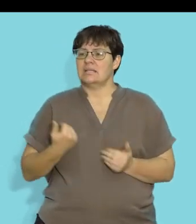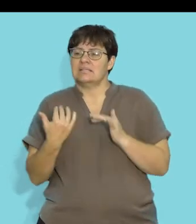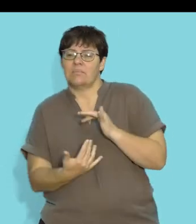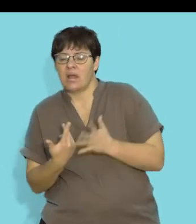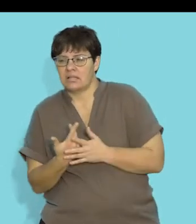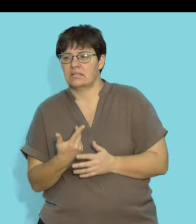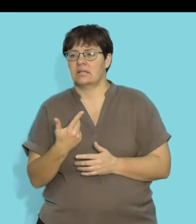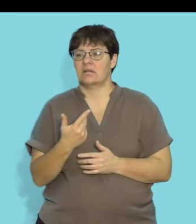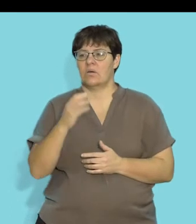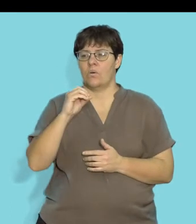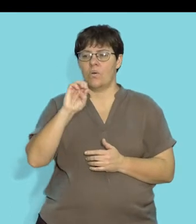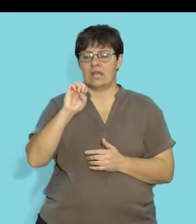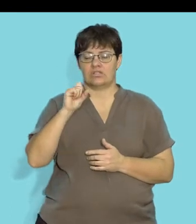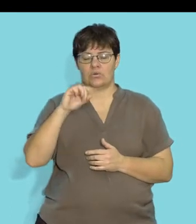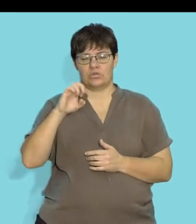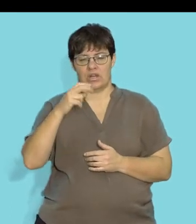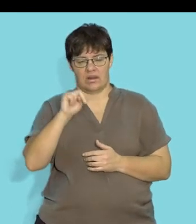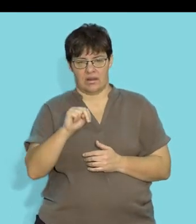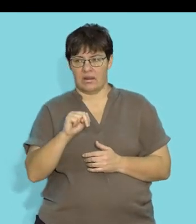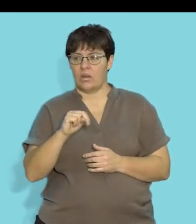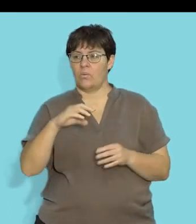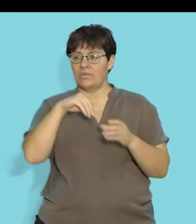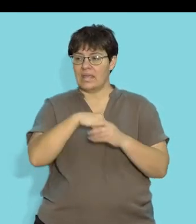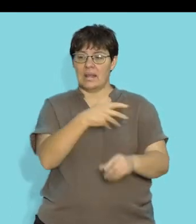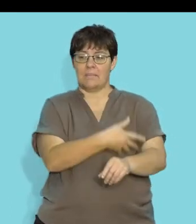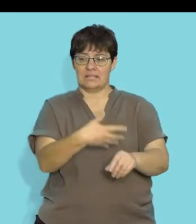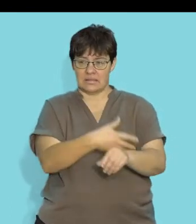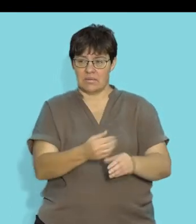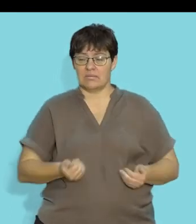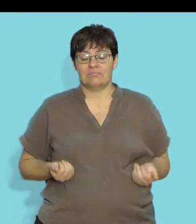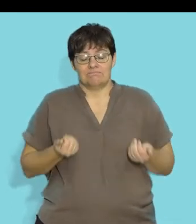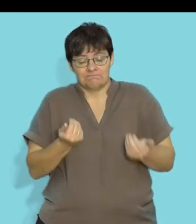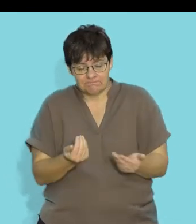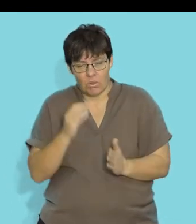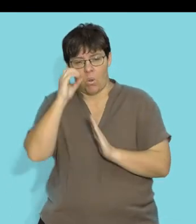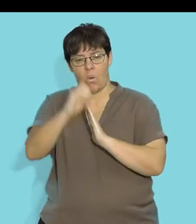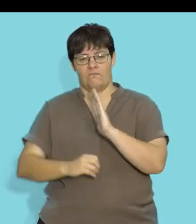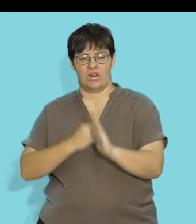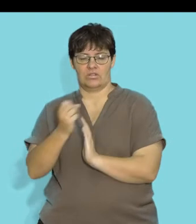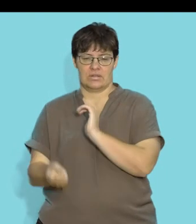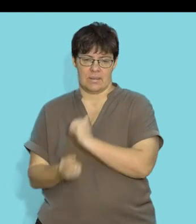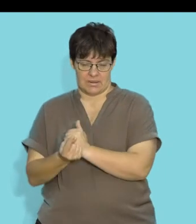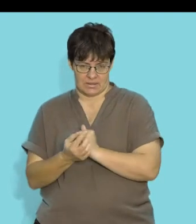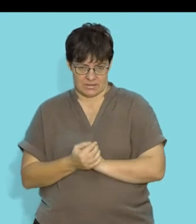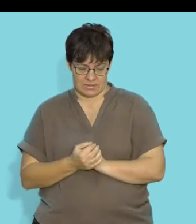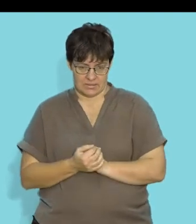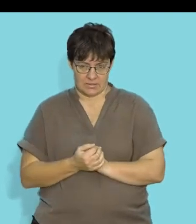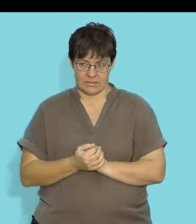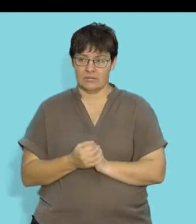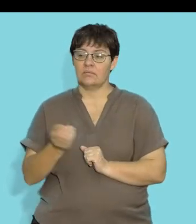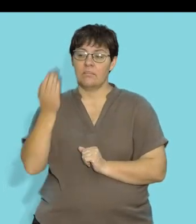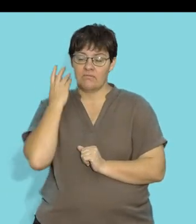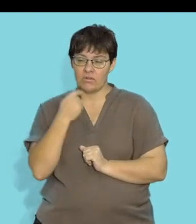of estrogen in the bloodstream that causes ovulation. Okay? So again, the hormone that